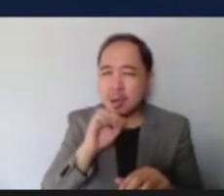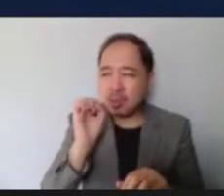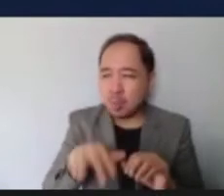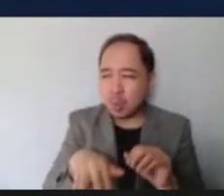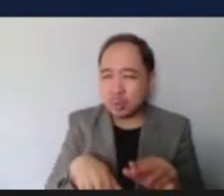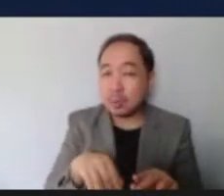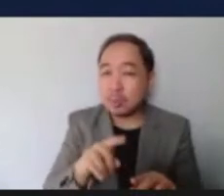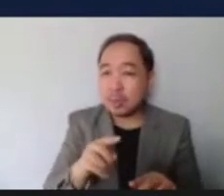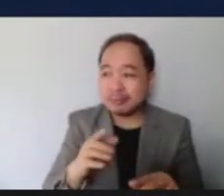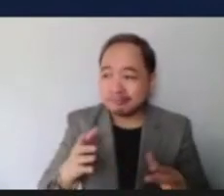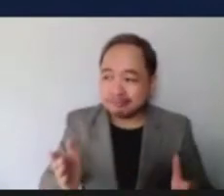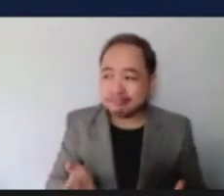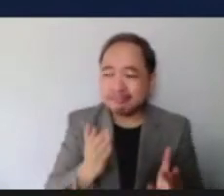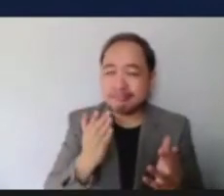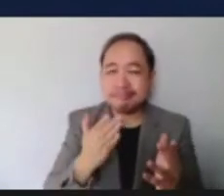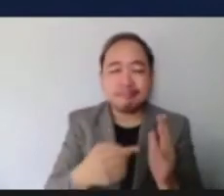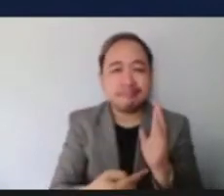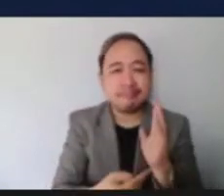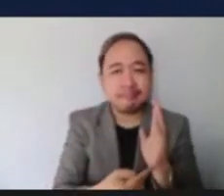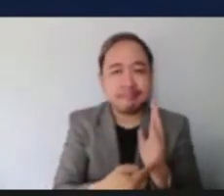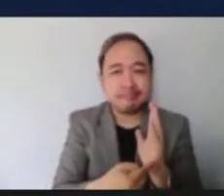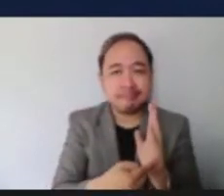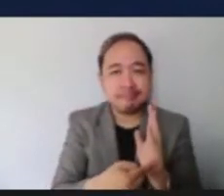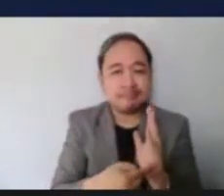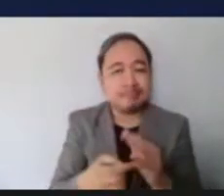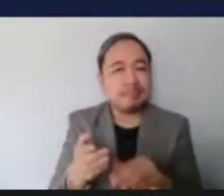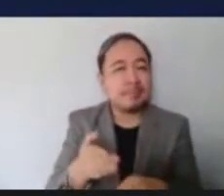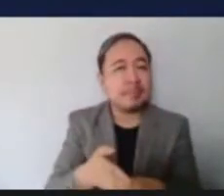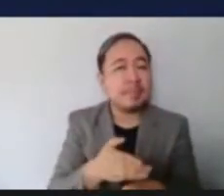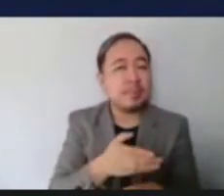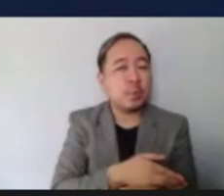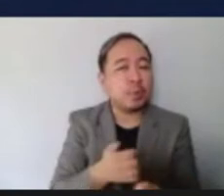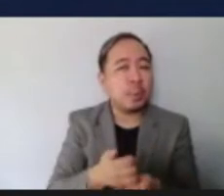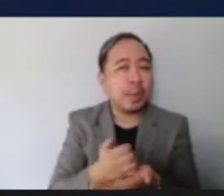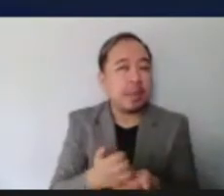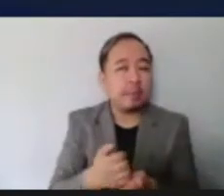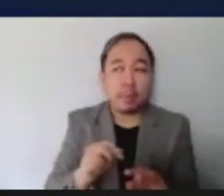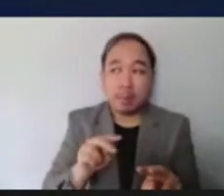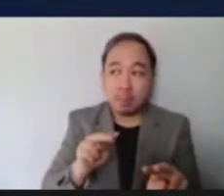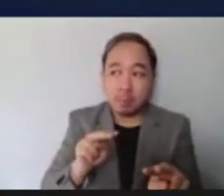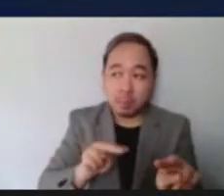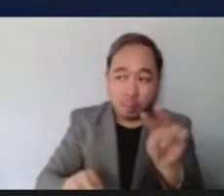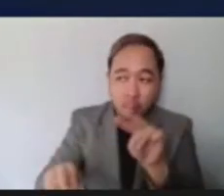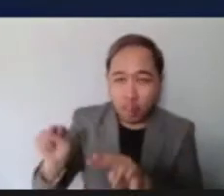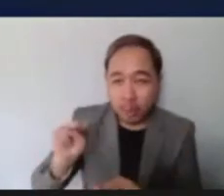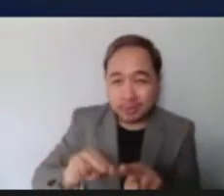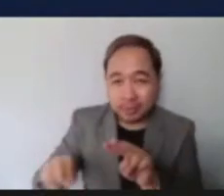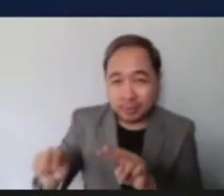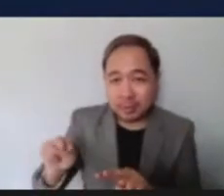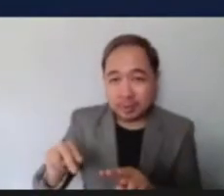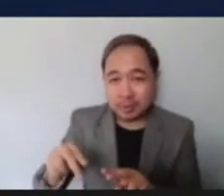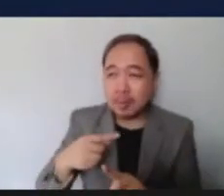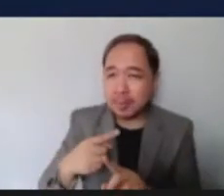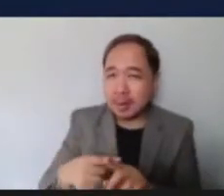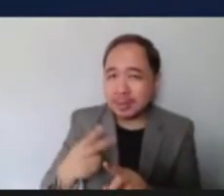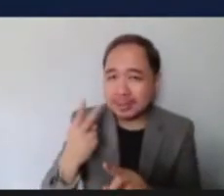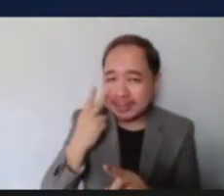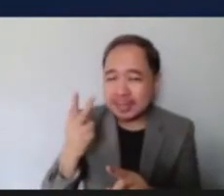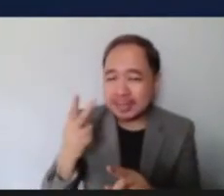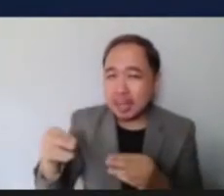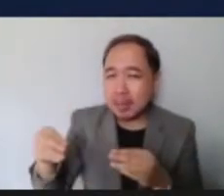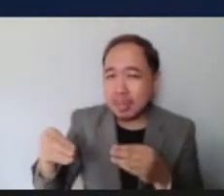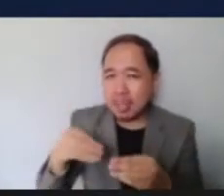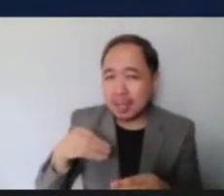technology technological experiment to app Monitor and visual visualized plastic wasted